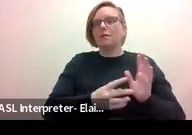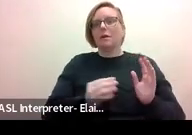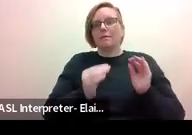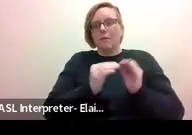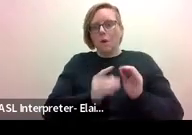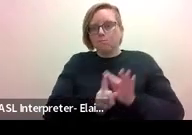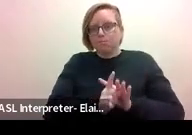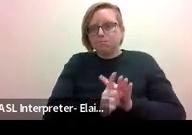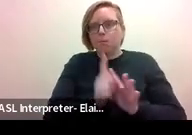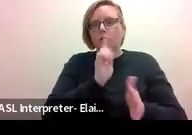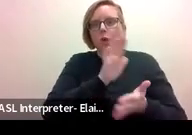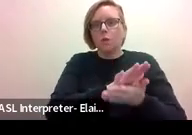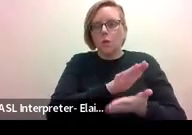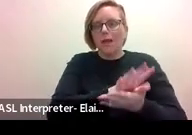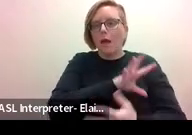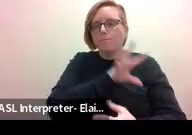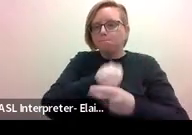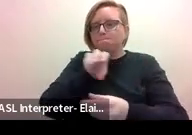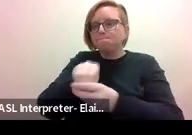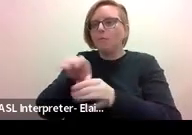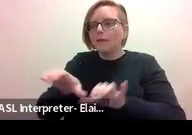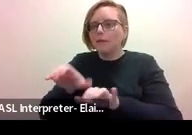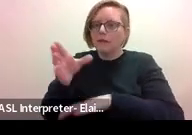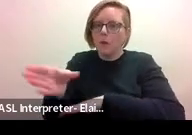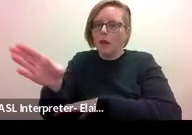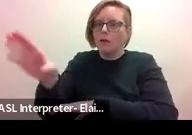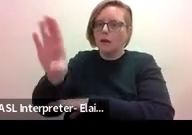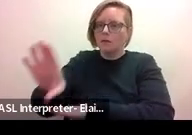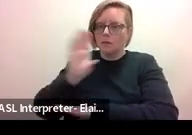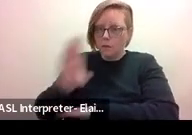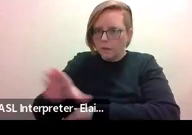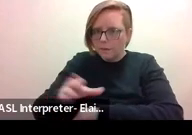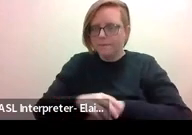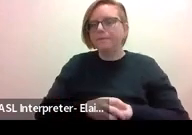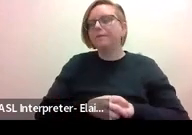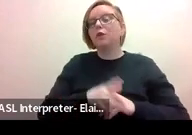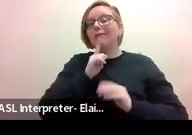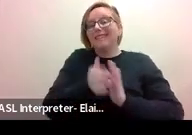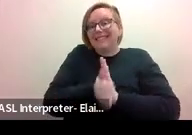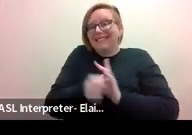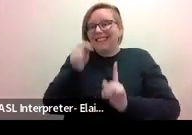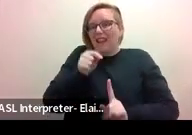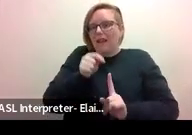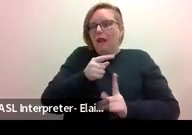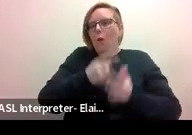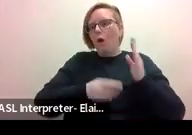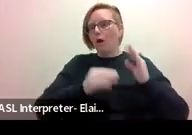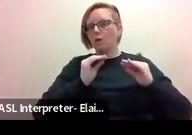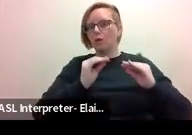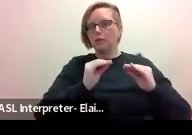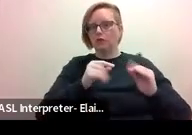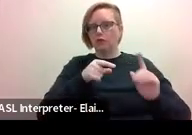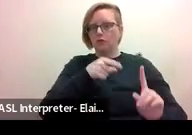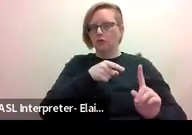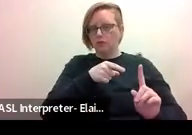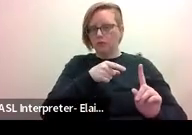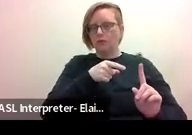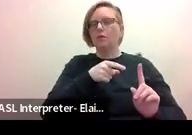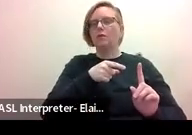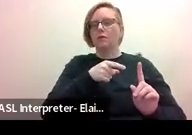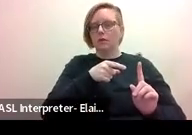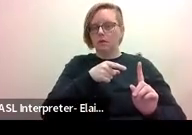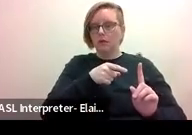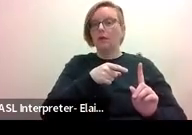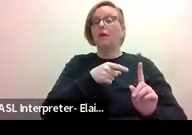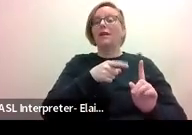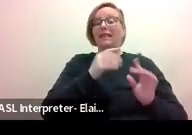day. So, again, what are you teaching, right? What are you teaching that is going to get